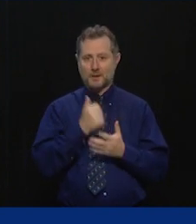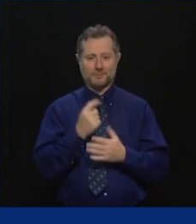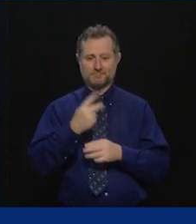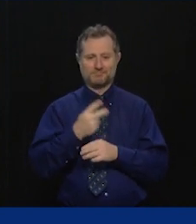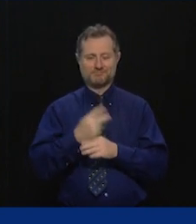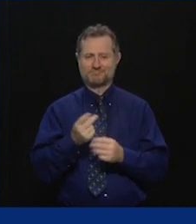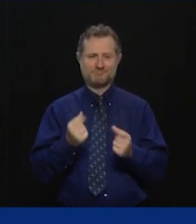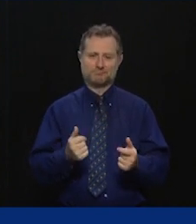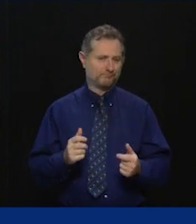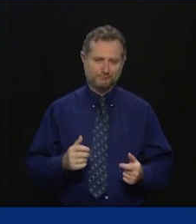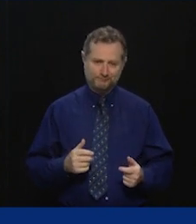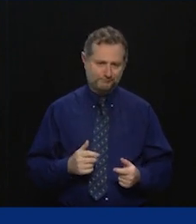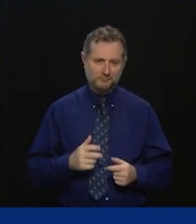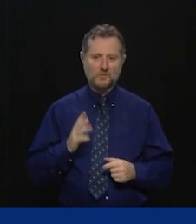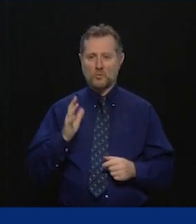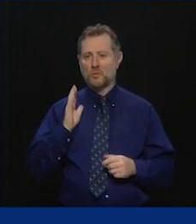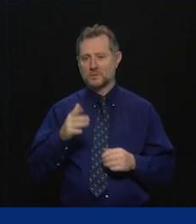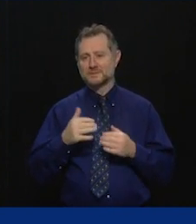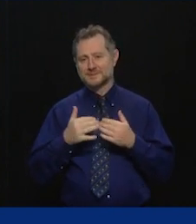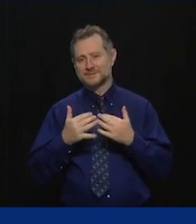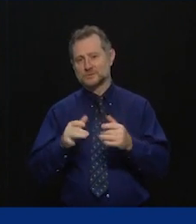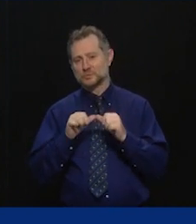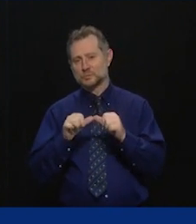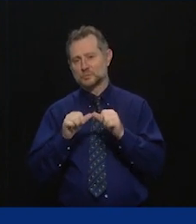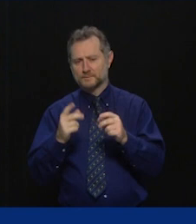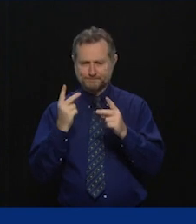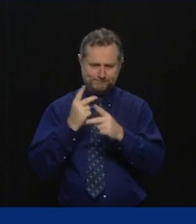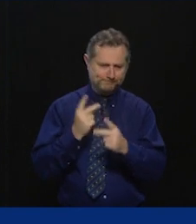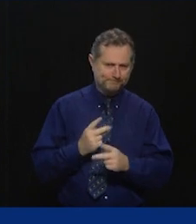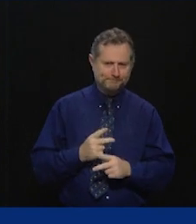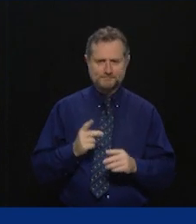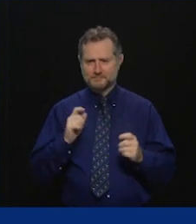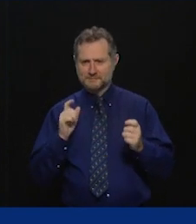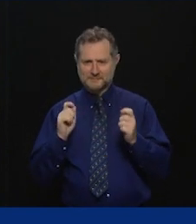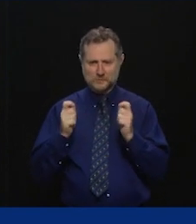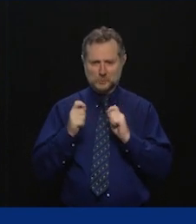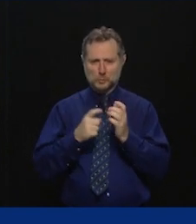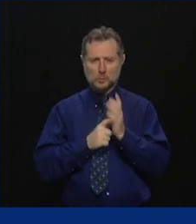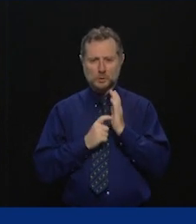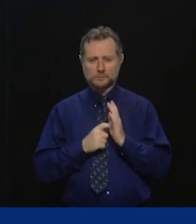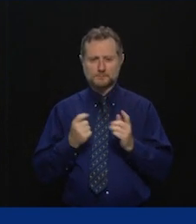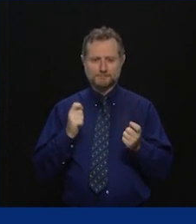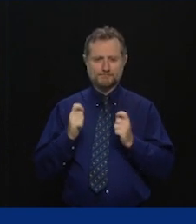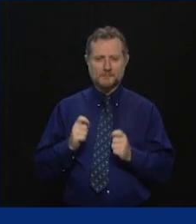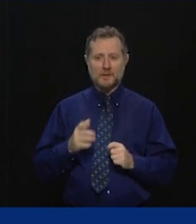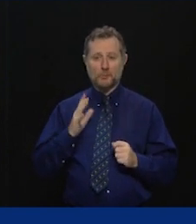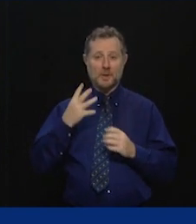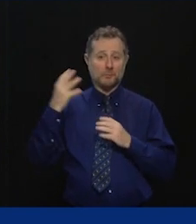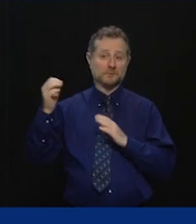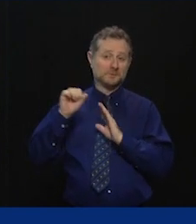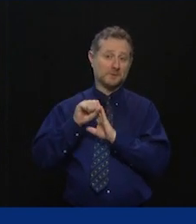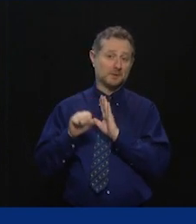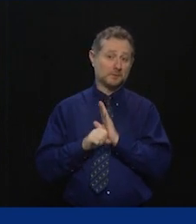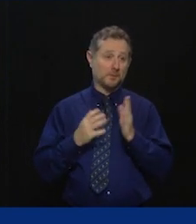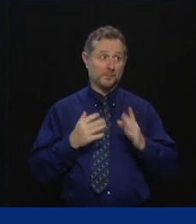to adjust our licensing requirements so we can have out-of-state healthcare workers, but I have to